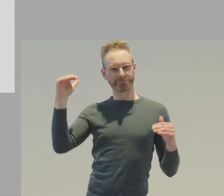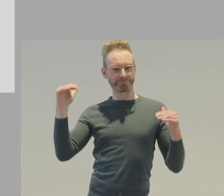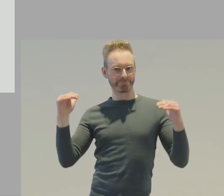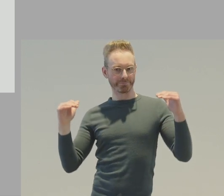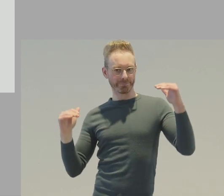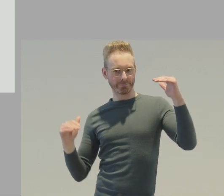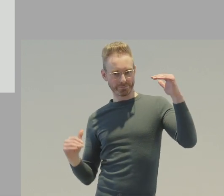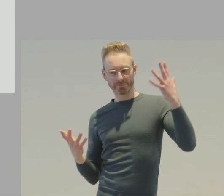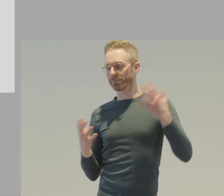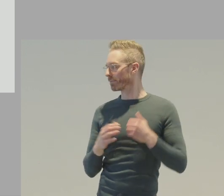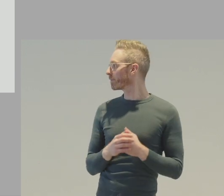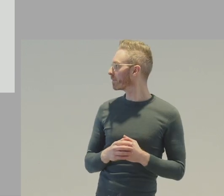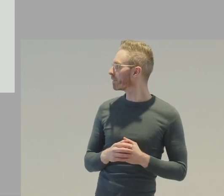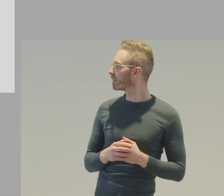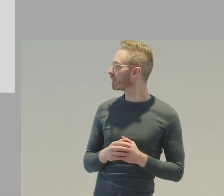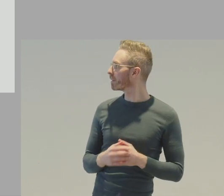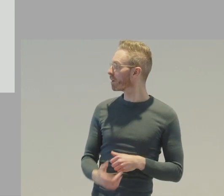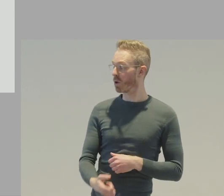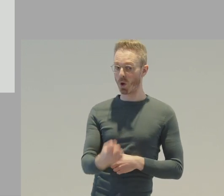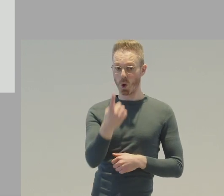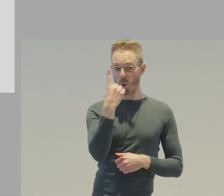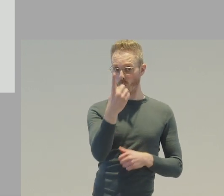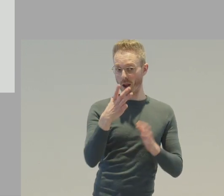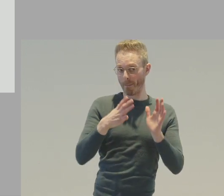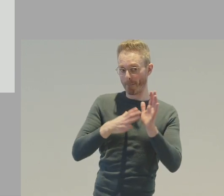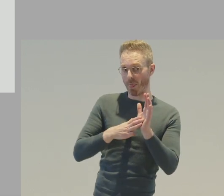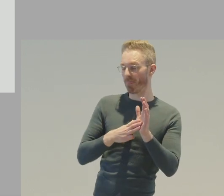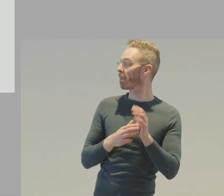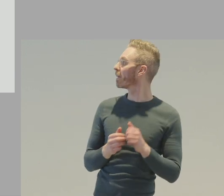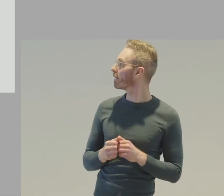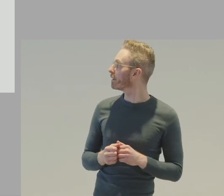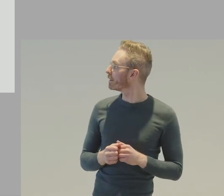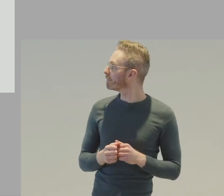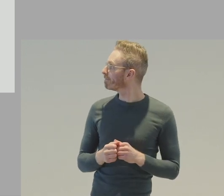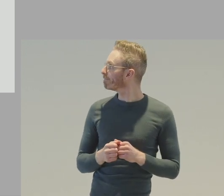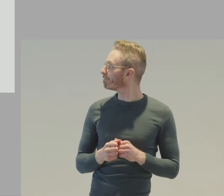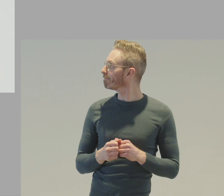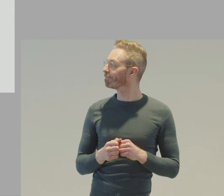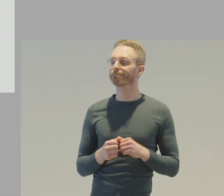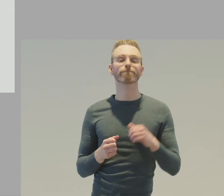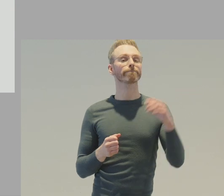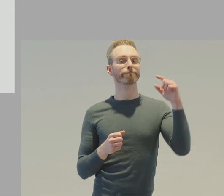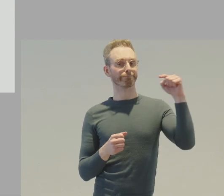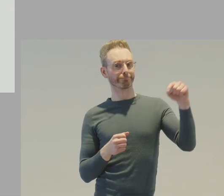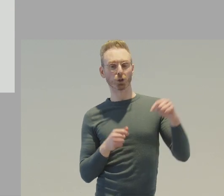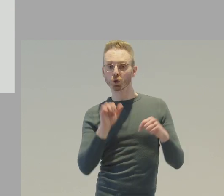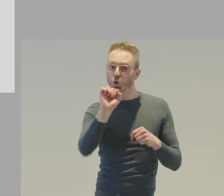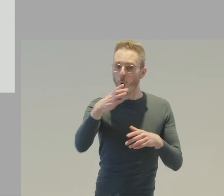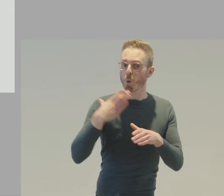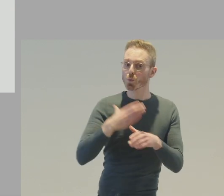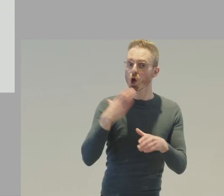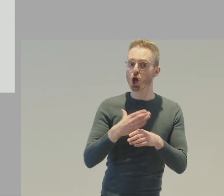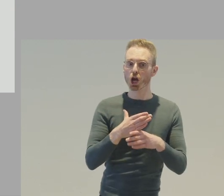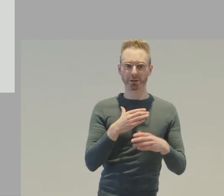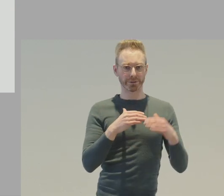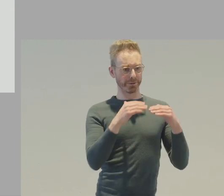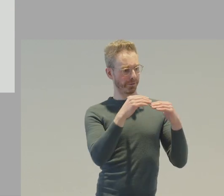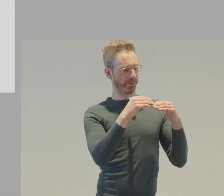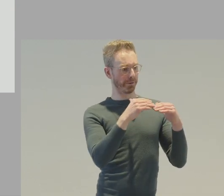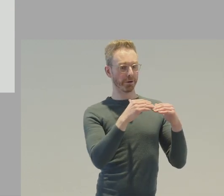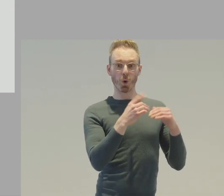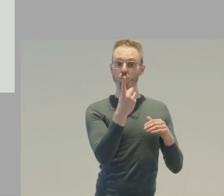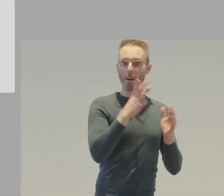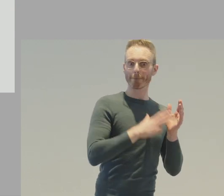If it does go down in 1 month, it will automatically go back to normal the next month if you earn less than the work allowance. So let's